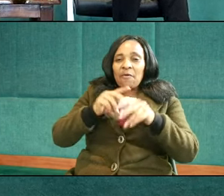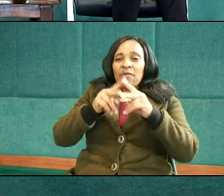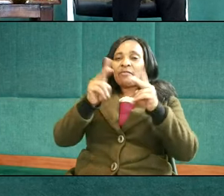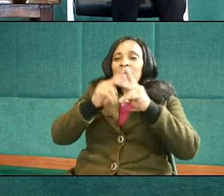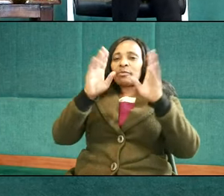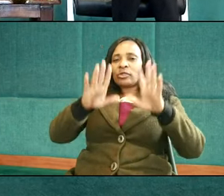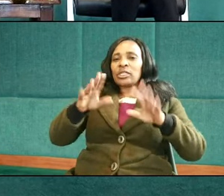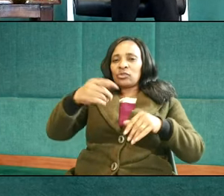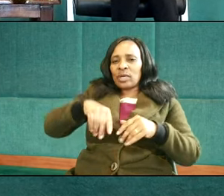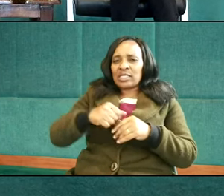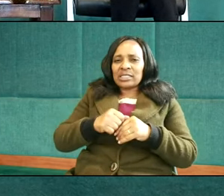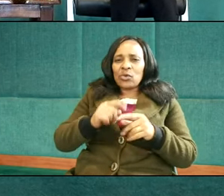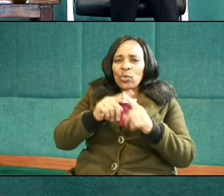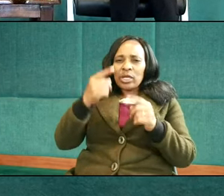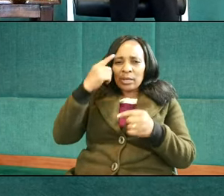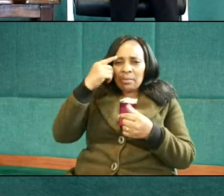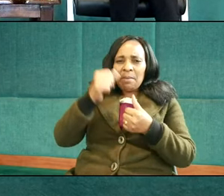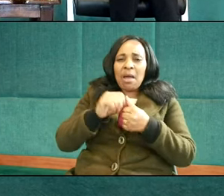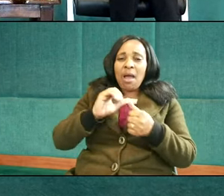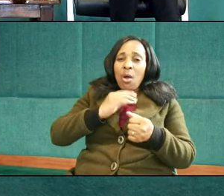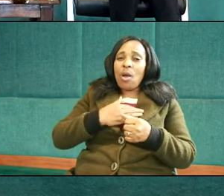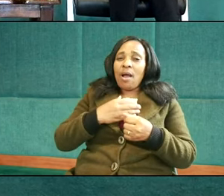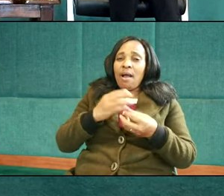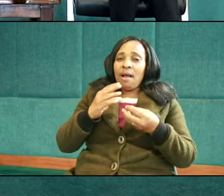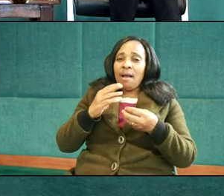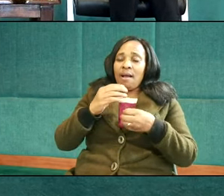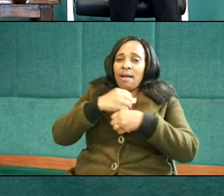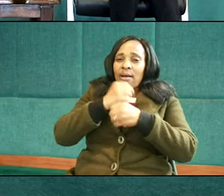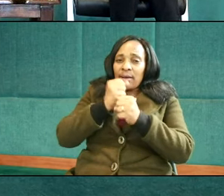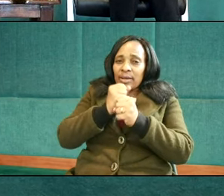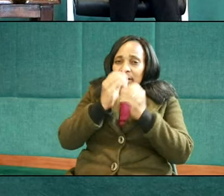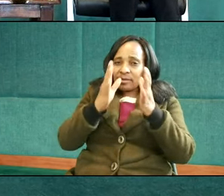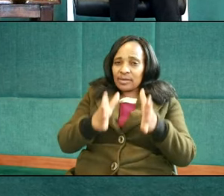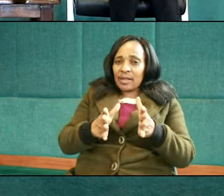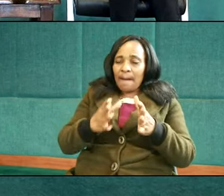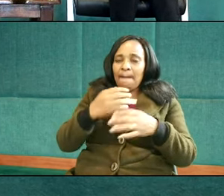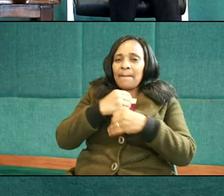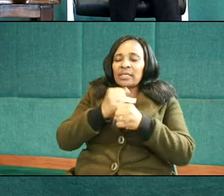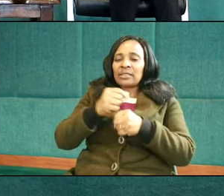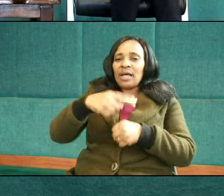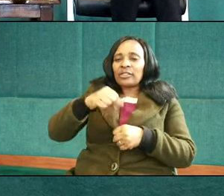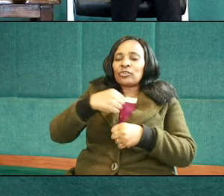because when we remember our Creator, it helps us to make the right